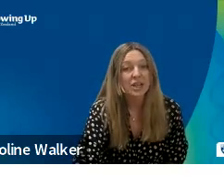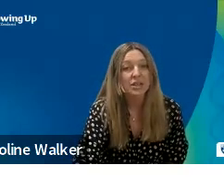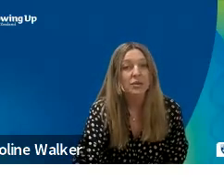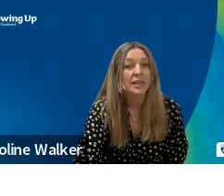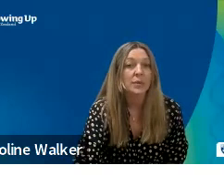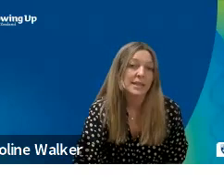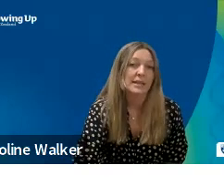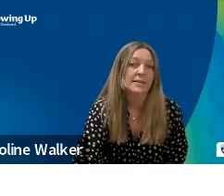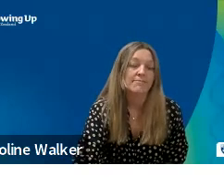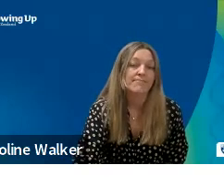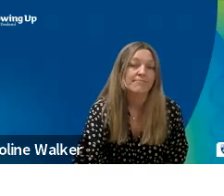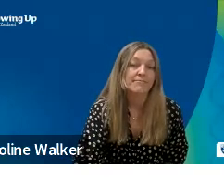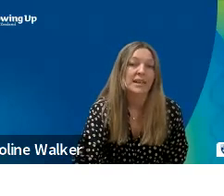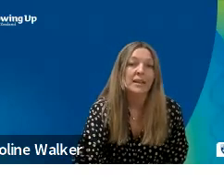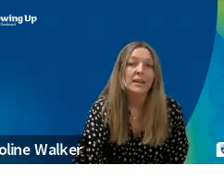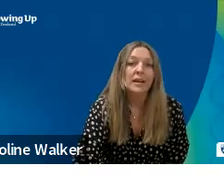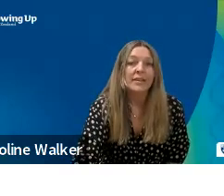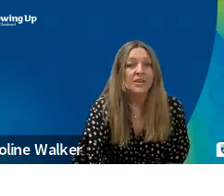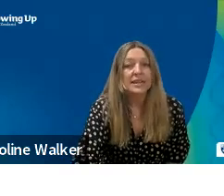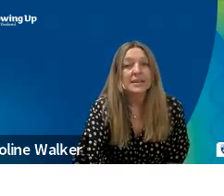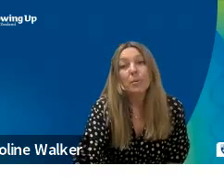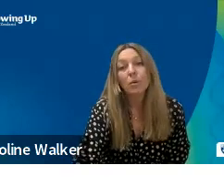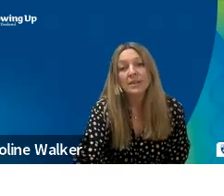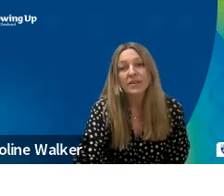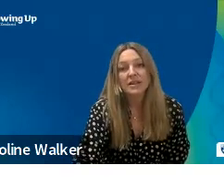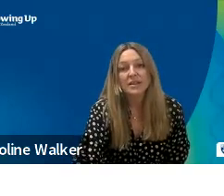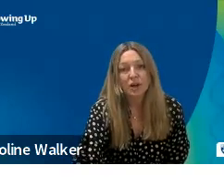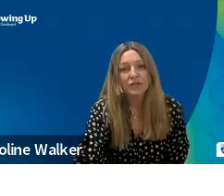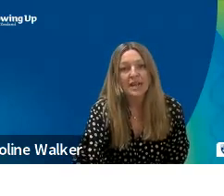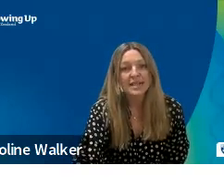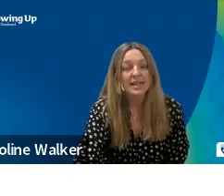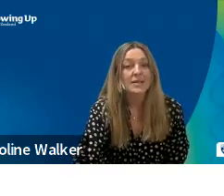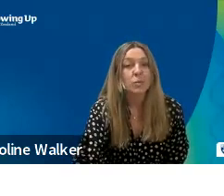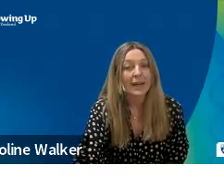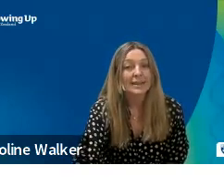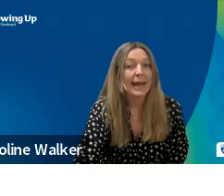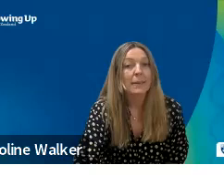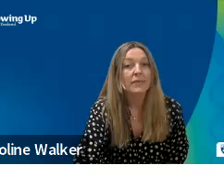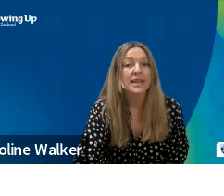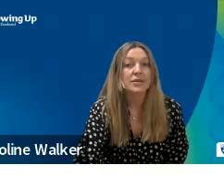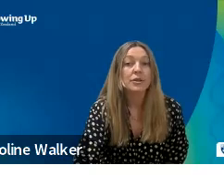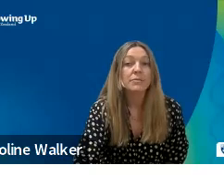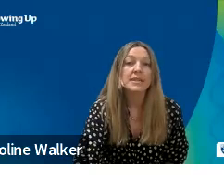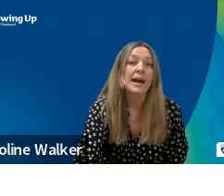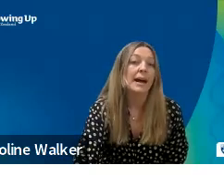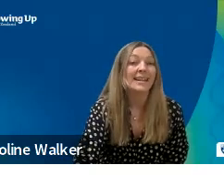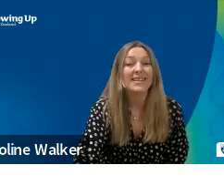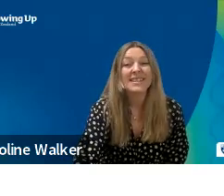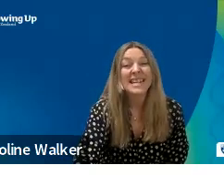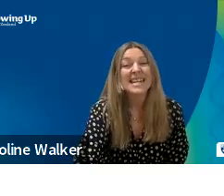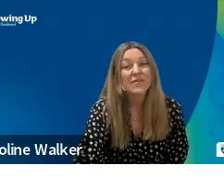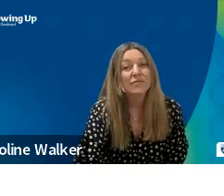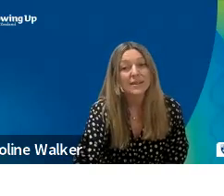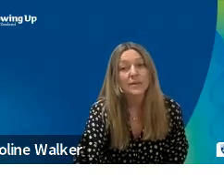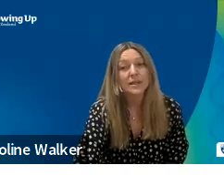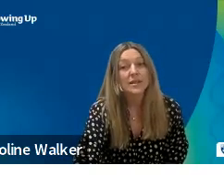and educational inequities. This really supports evidence that COVID-19 has widened the gap for these groups, and